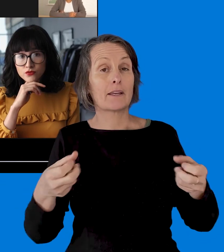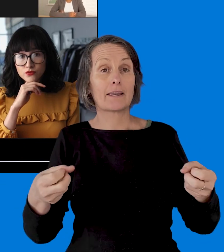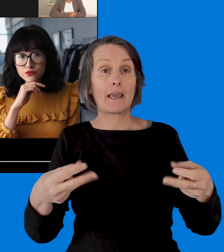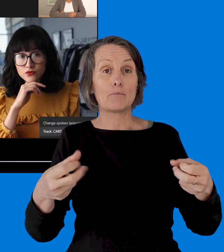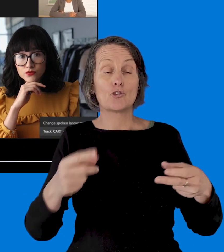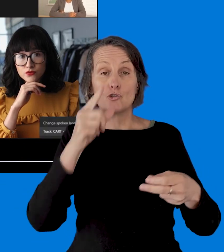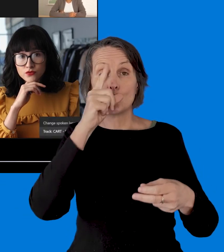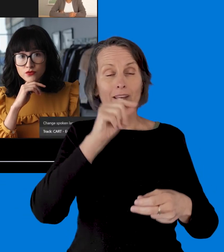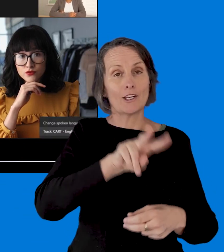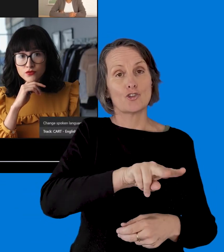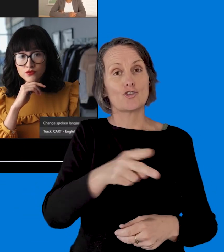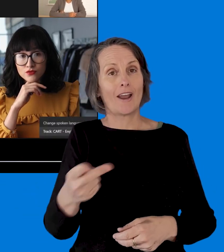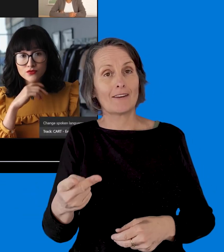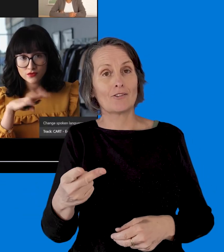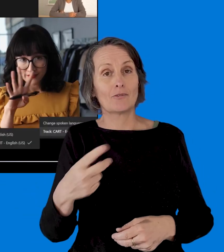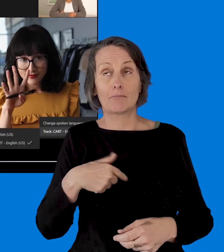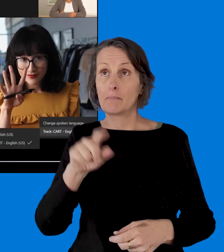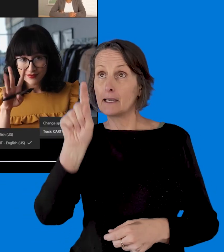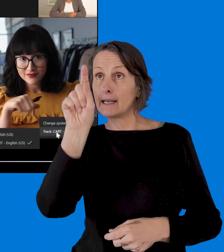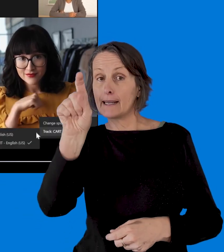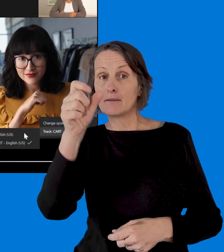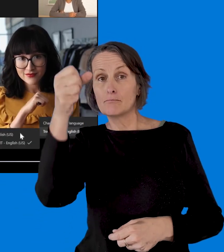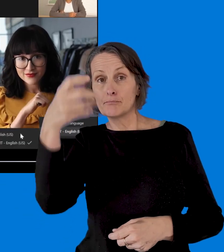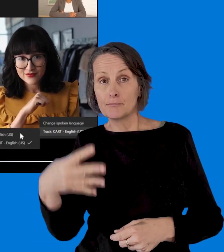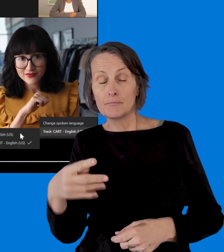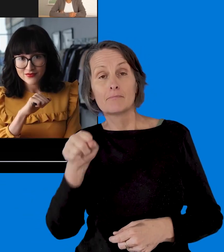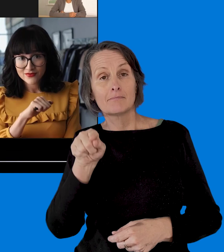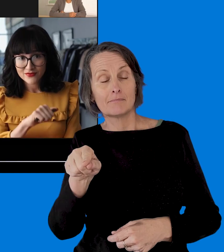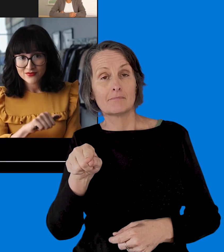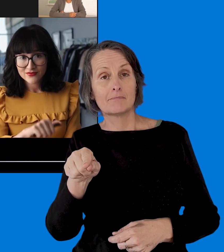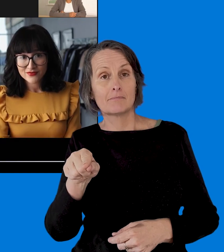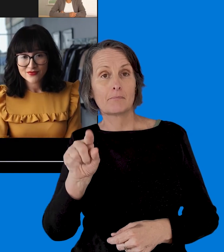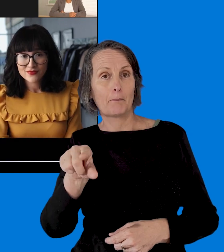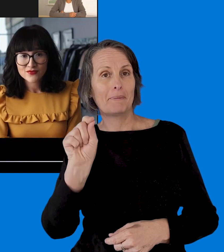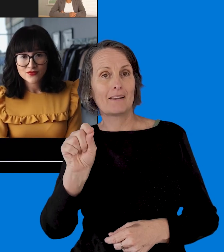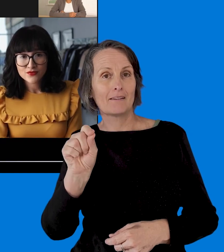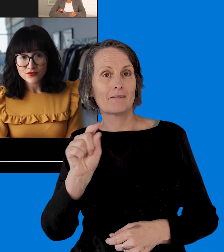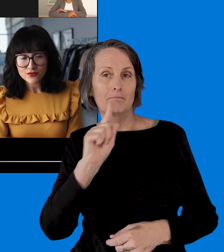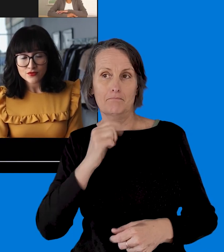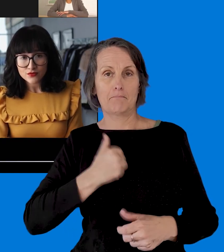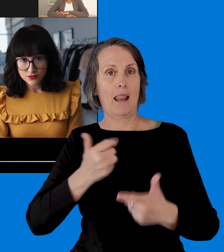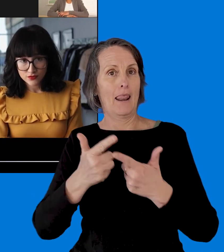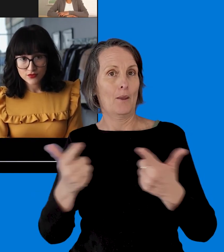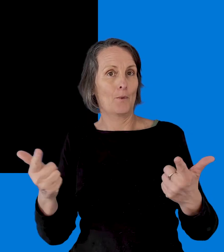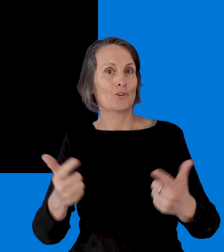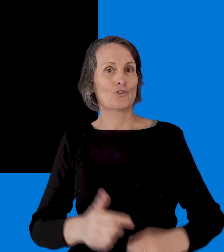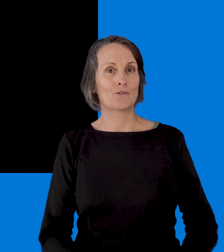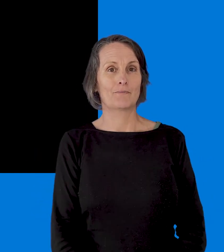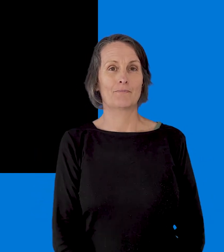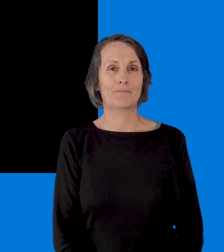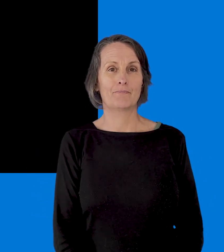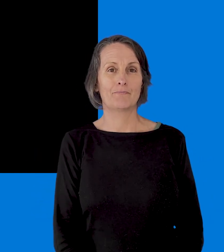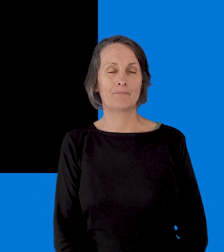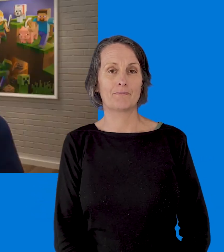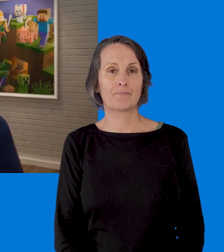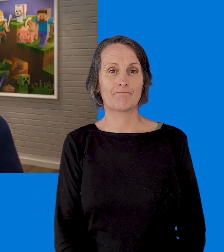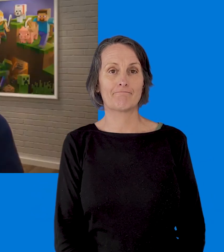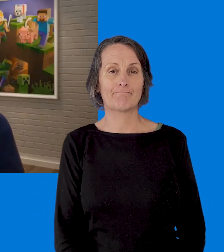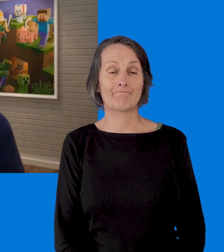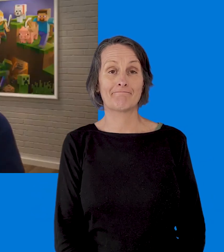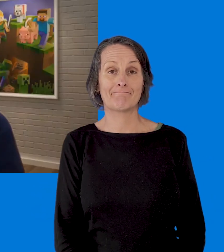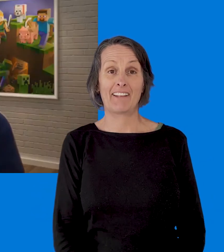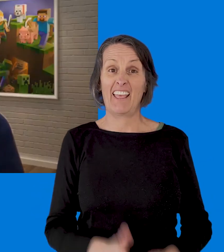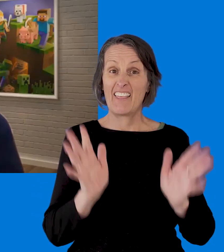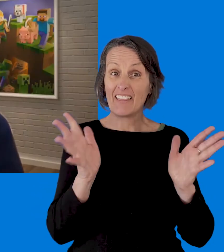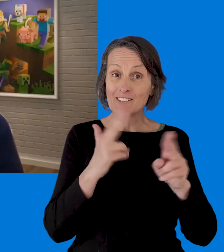instead, you can switch at any time by clicking on the overflow menu within the caption field and then selecting your language. Okay, so